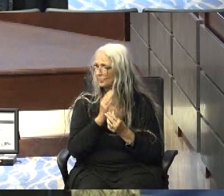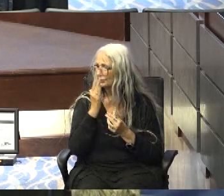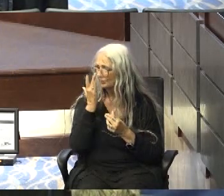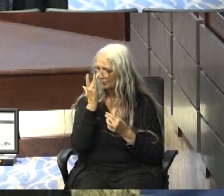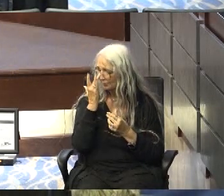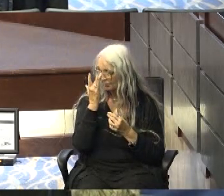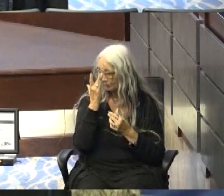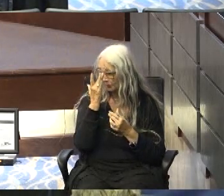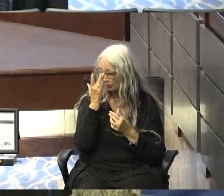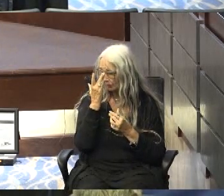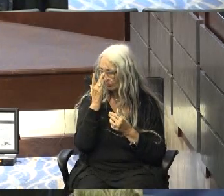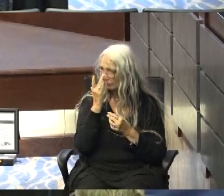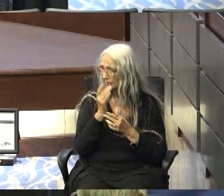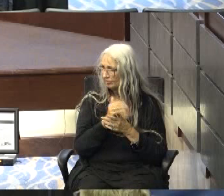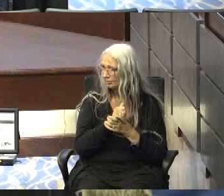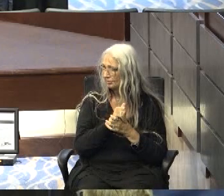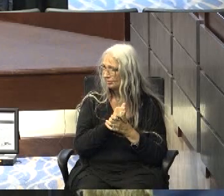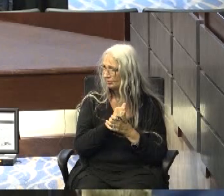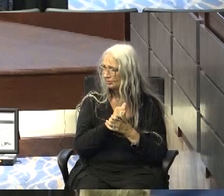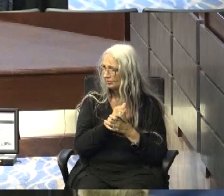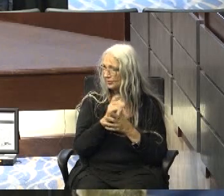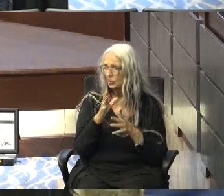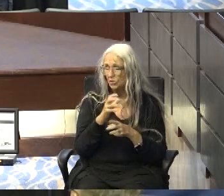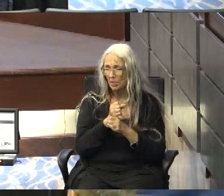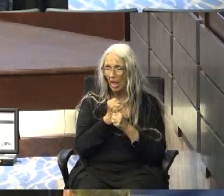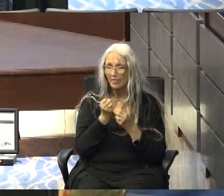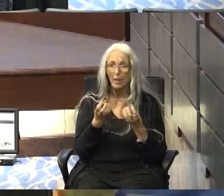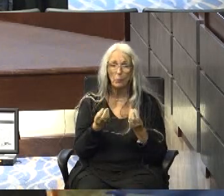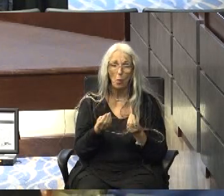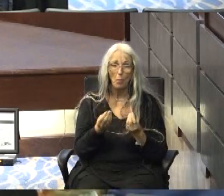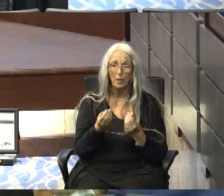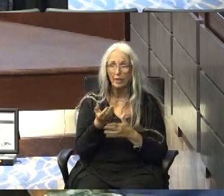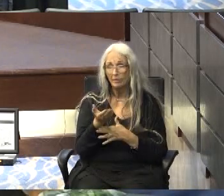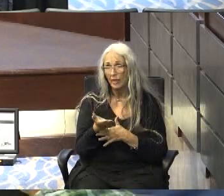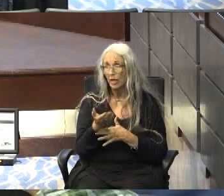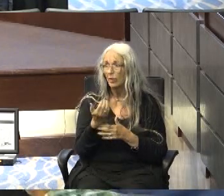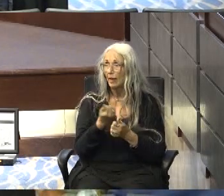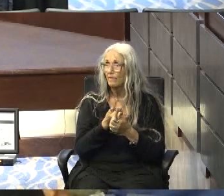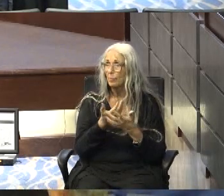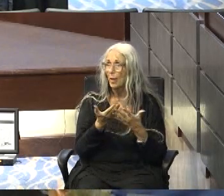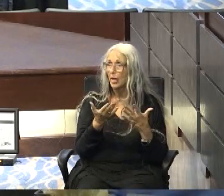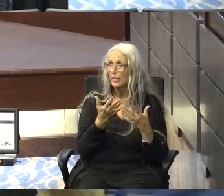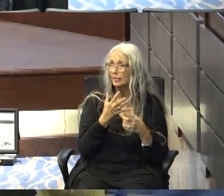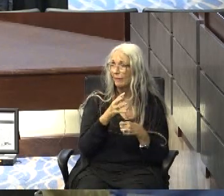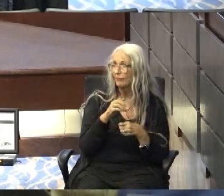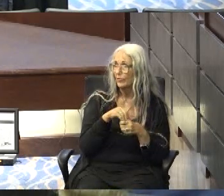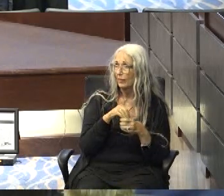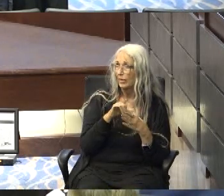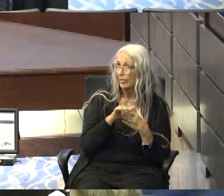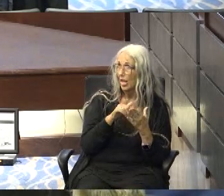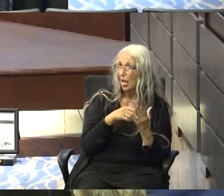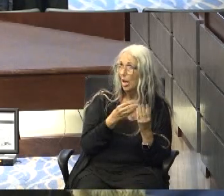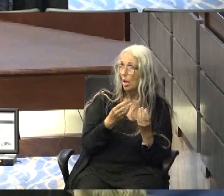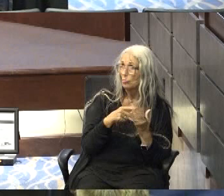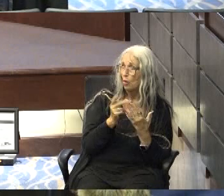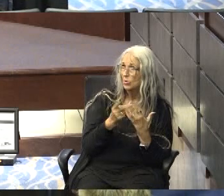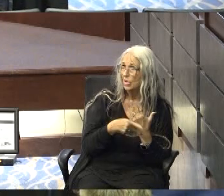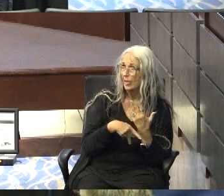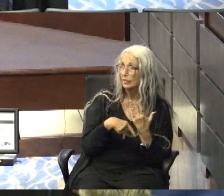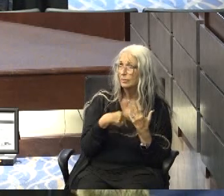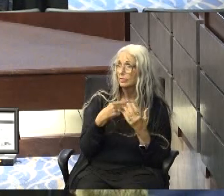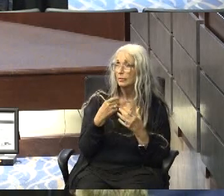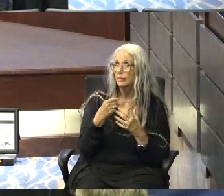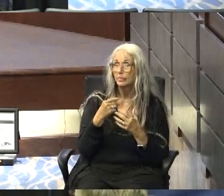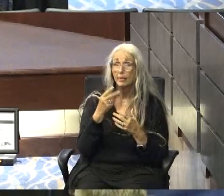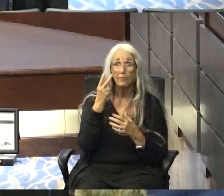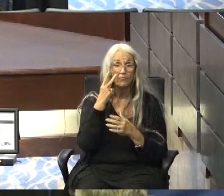Lisa too. You and Rick, when you got that property there and everybody else that was involved in that original project, it was,